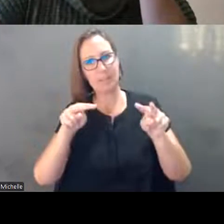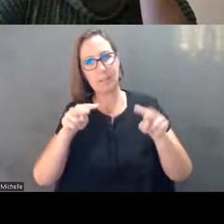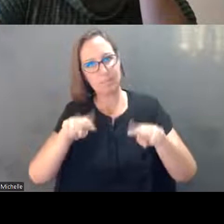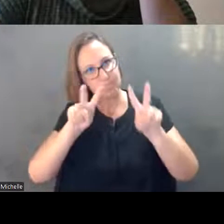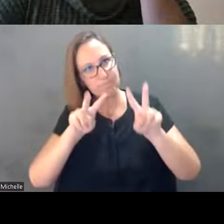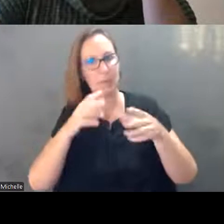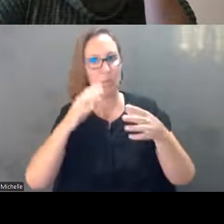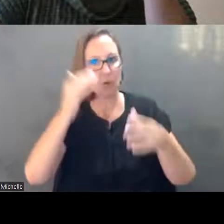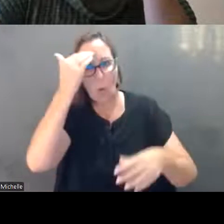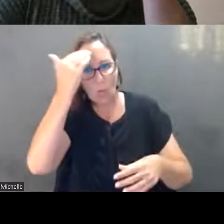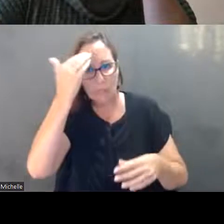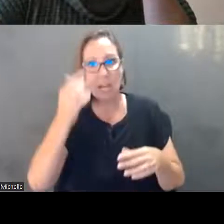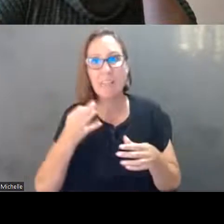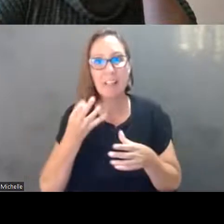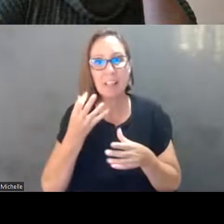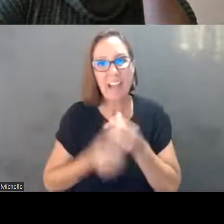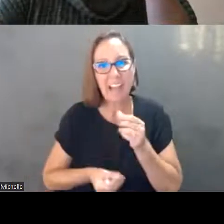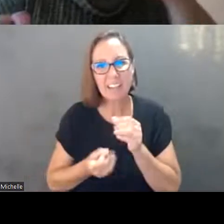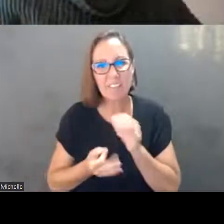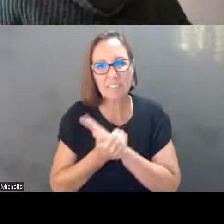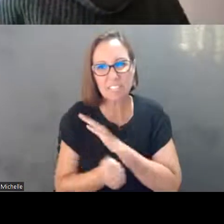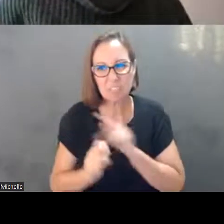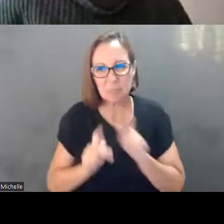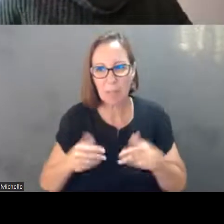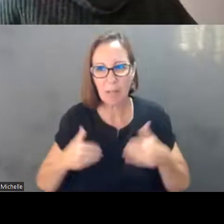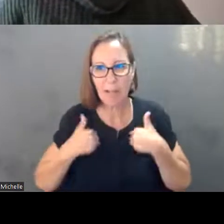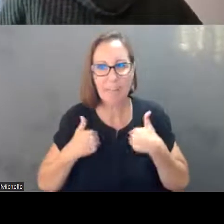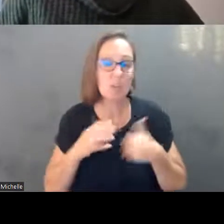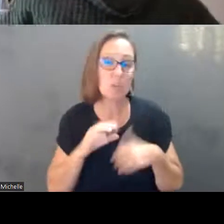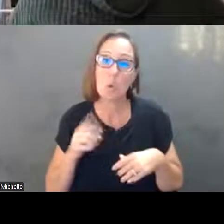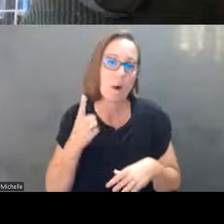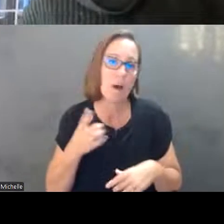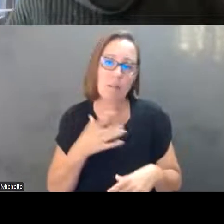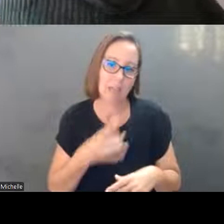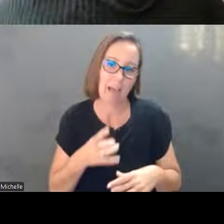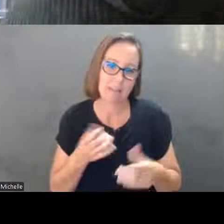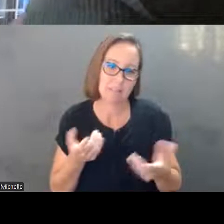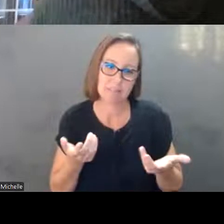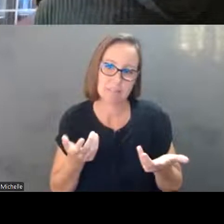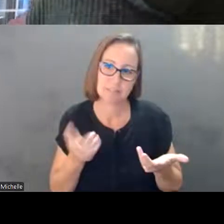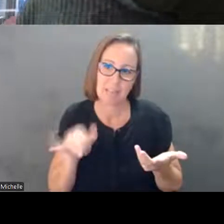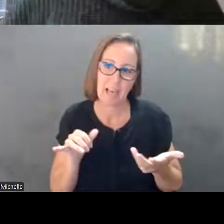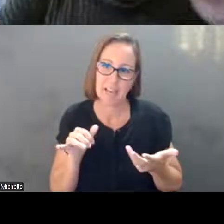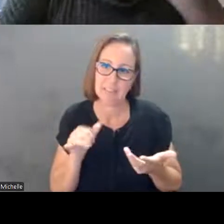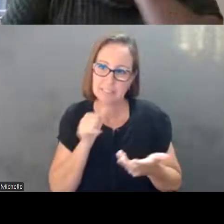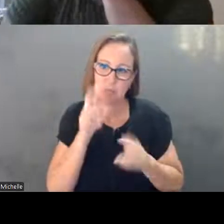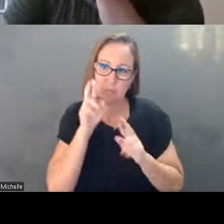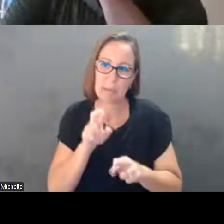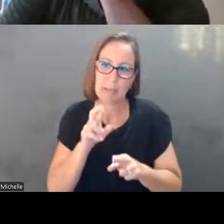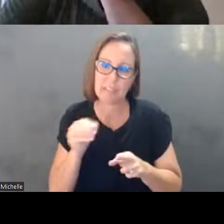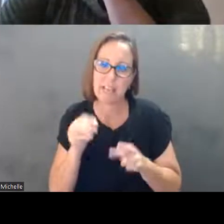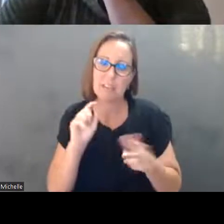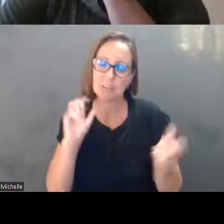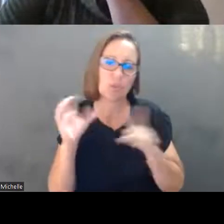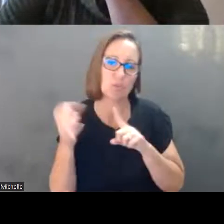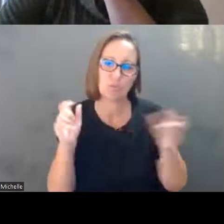for the skills people have is something that none of us like, nobody likes, and that's a broader cultural change that we